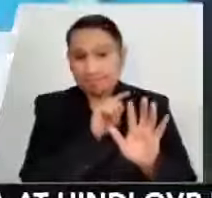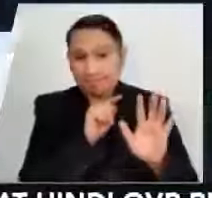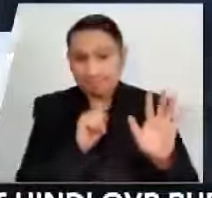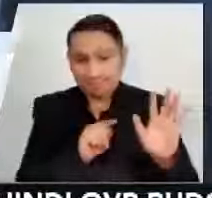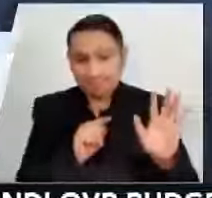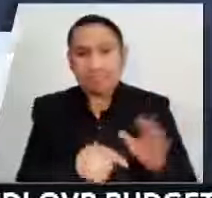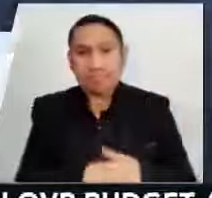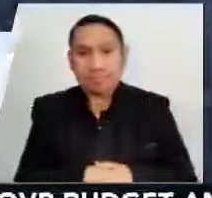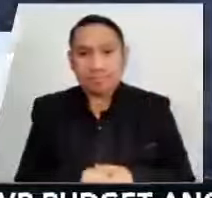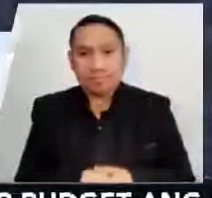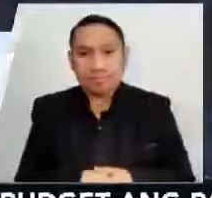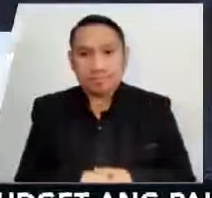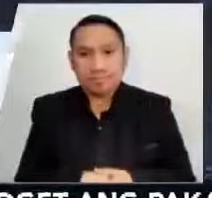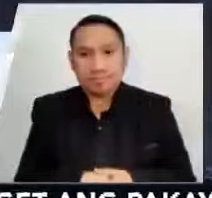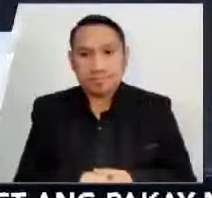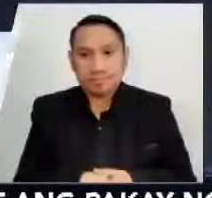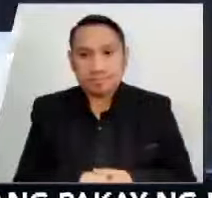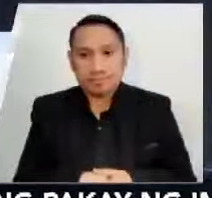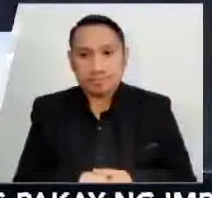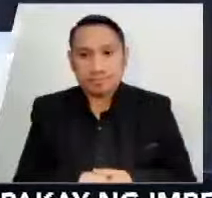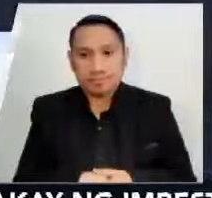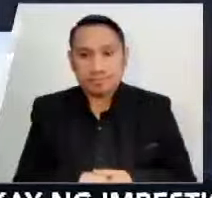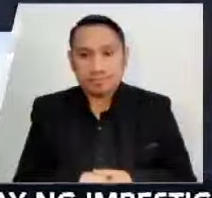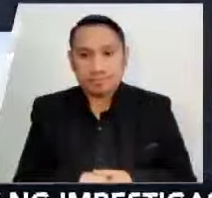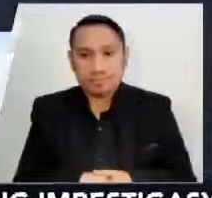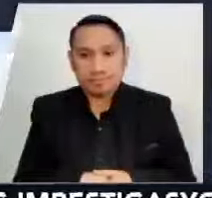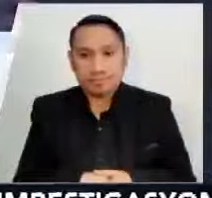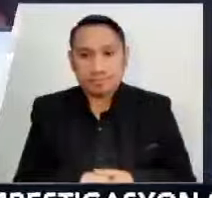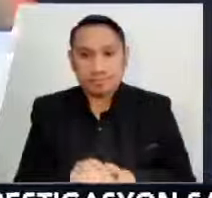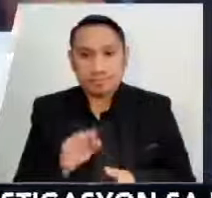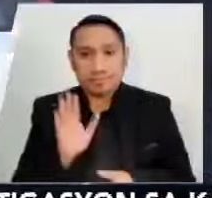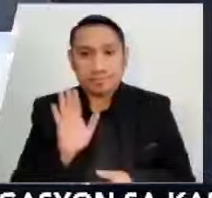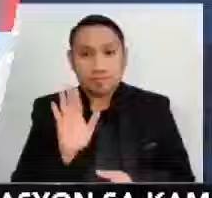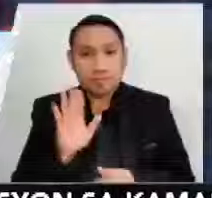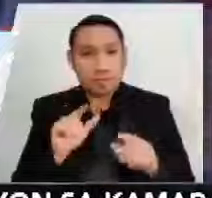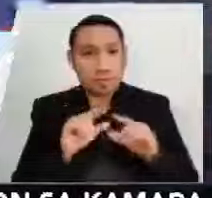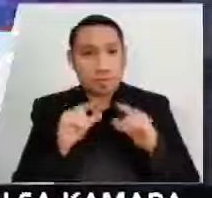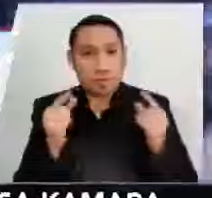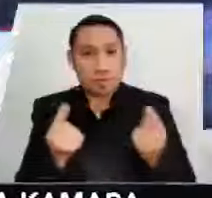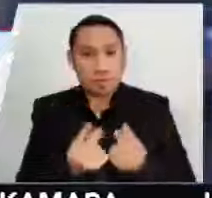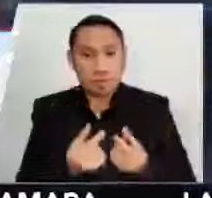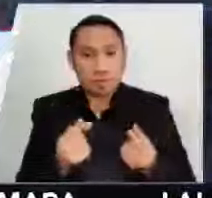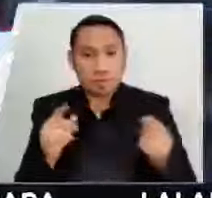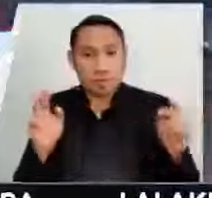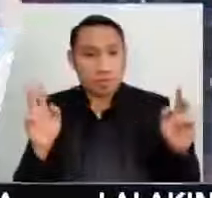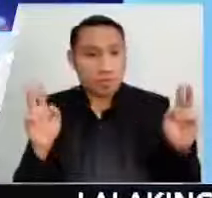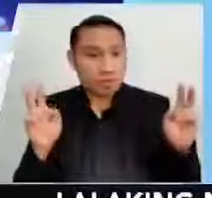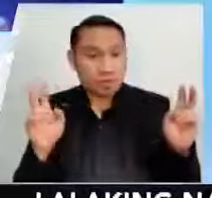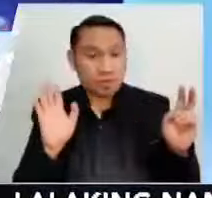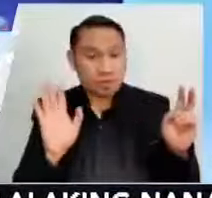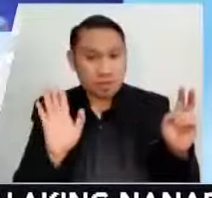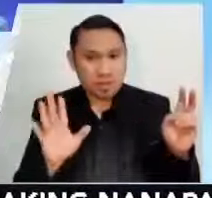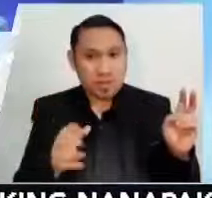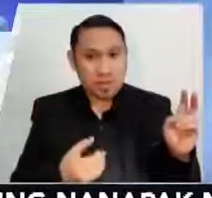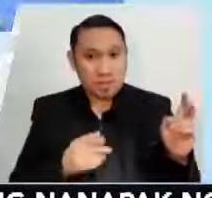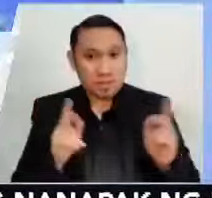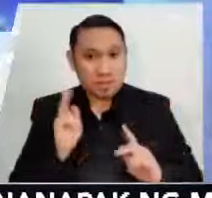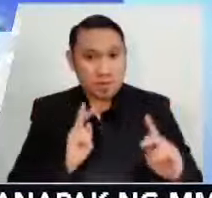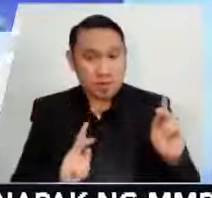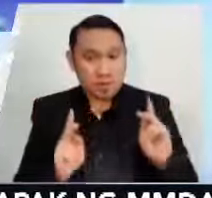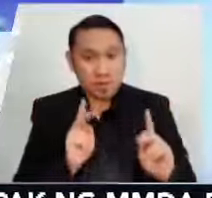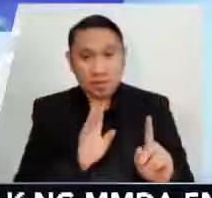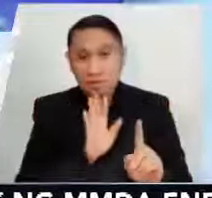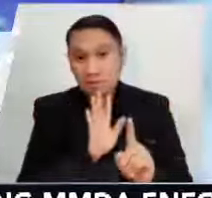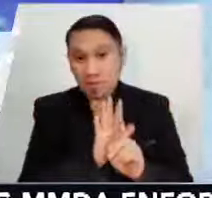Yunche at Lara. Sinuklian naman niya ng grupo ng all-out performance ng kanilang ilang hit songs gaya ng